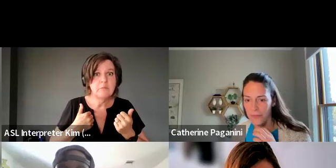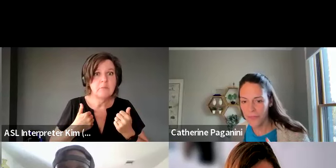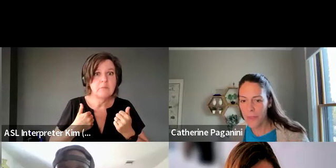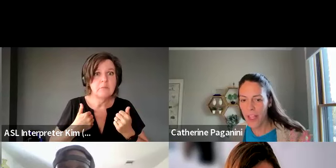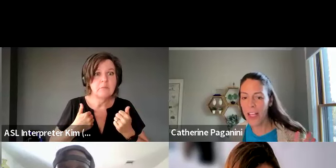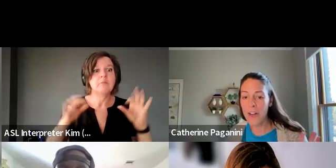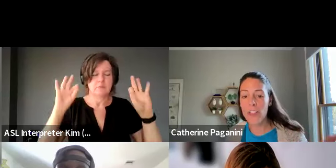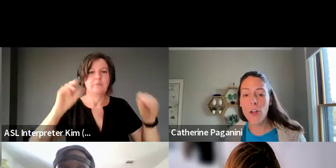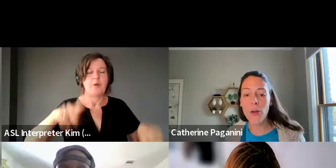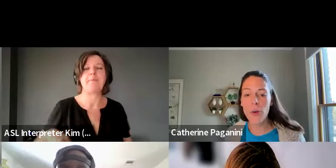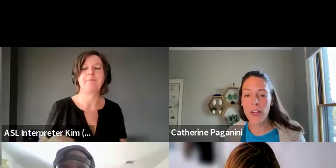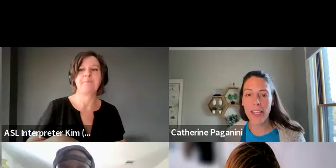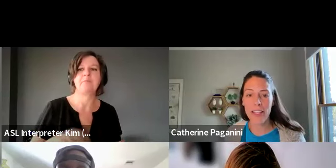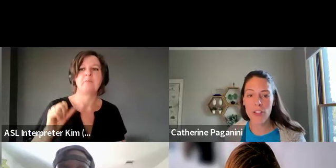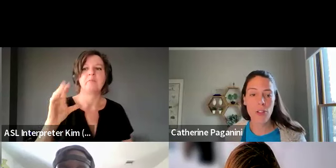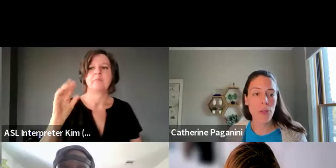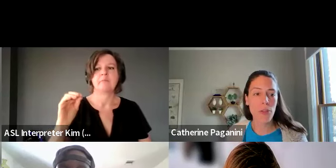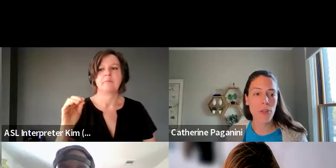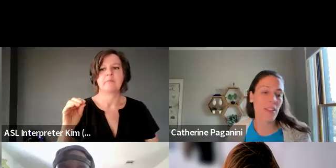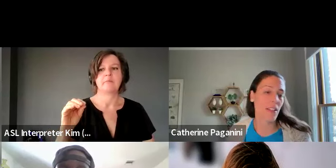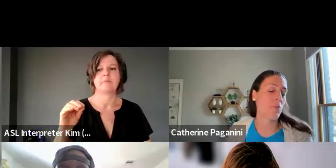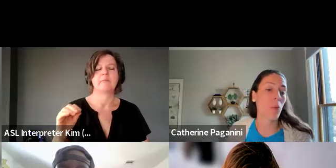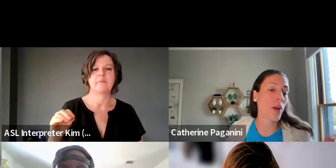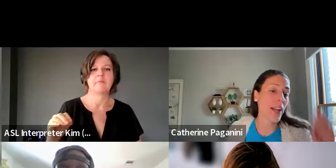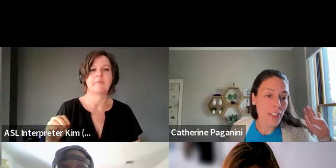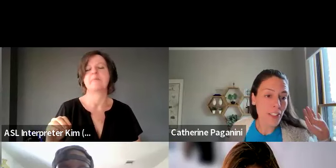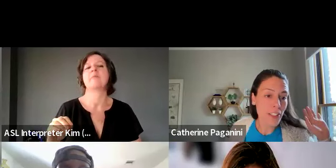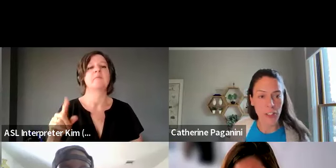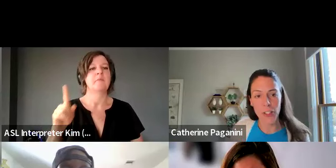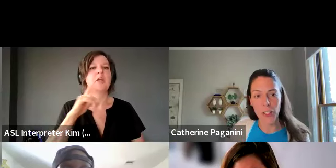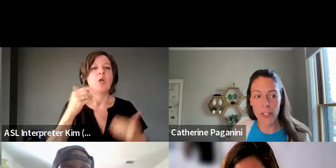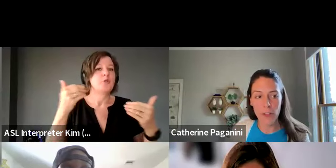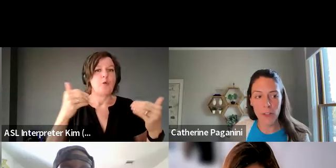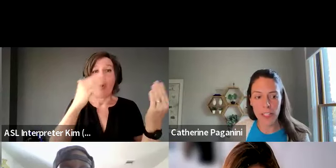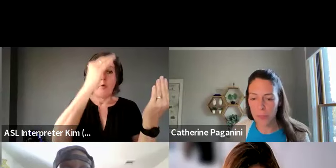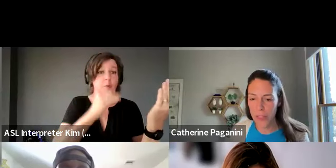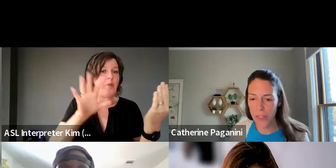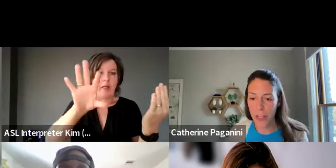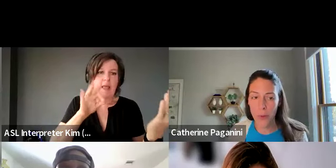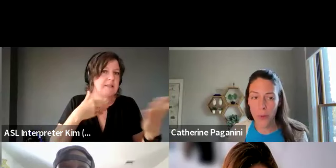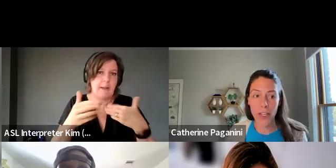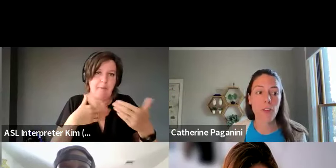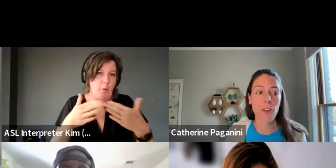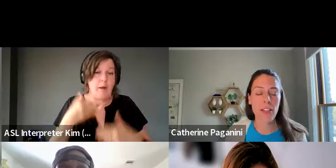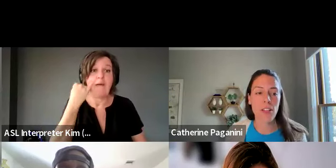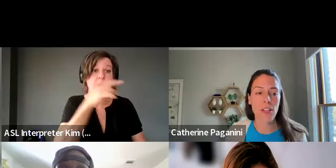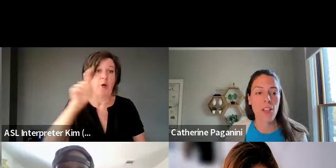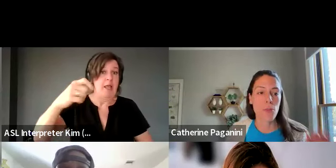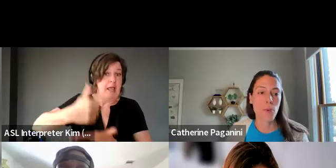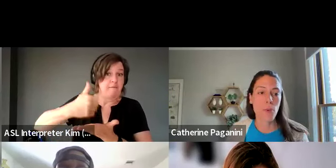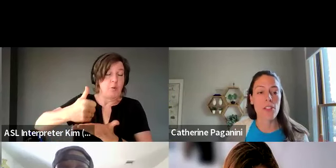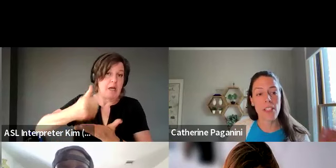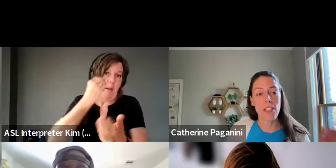Good. Okay, so yeah, just go through the list and pick whatever, you know, and if you need help, let me know. And then don't